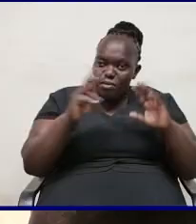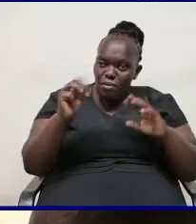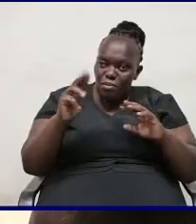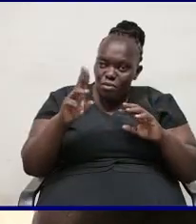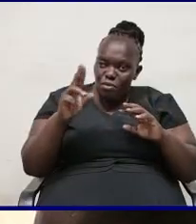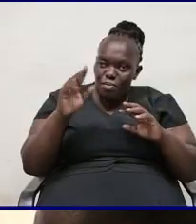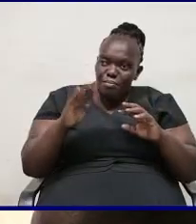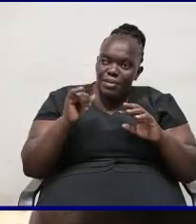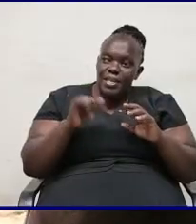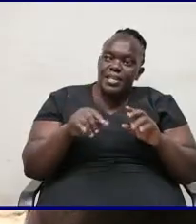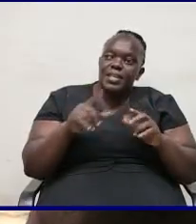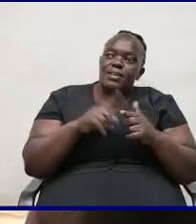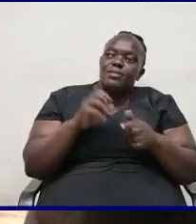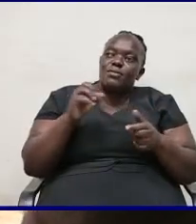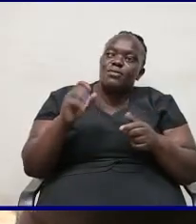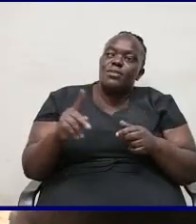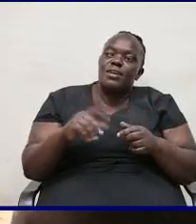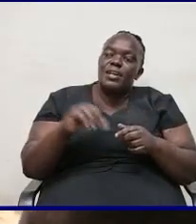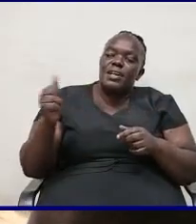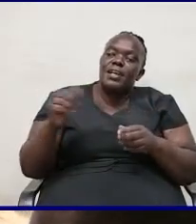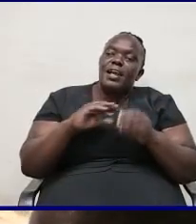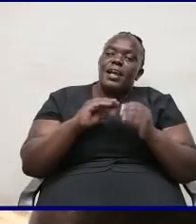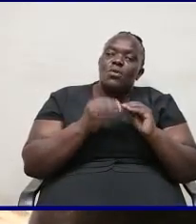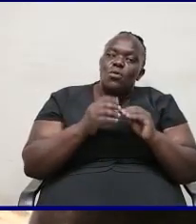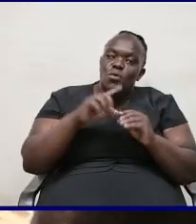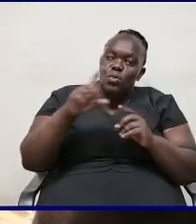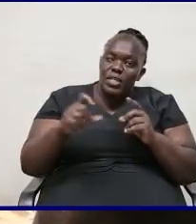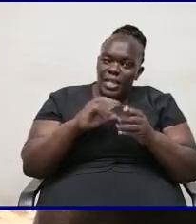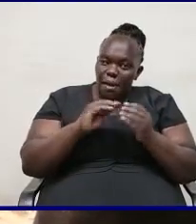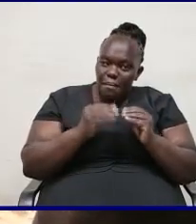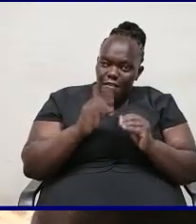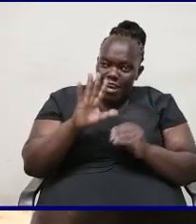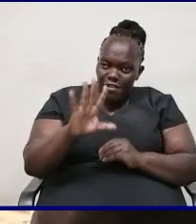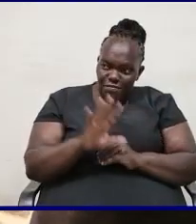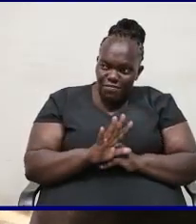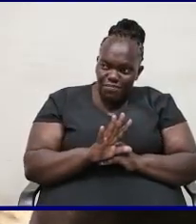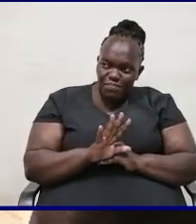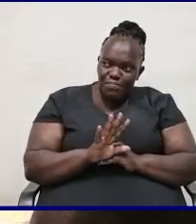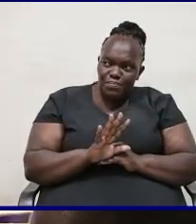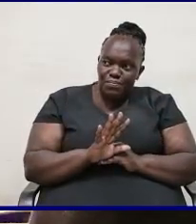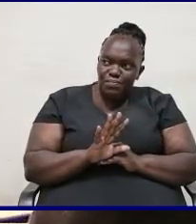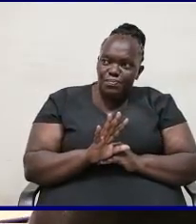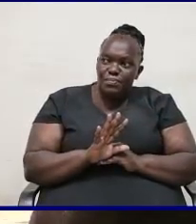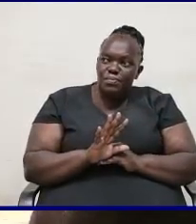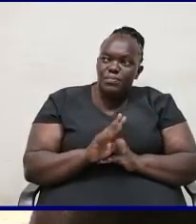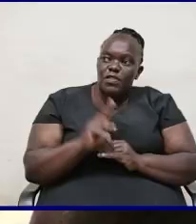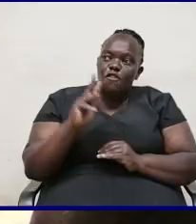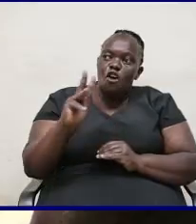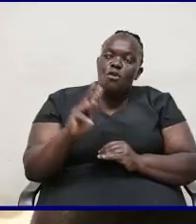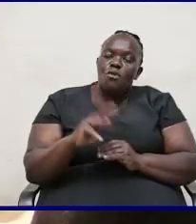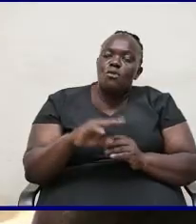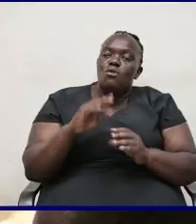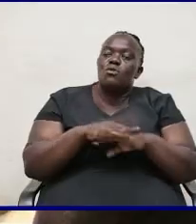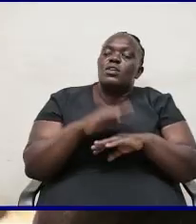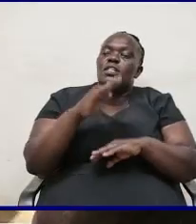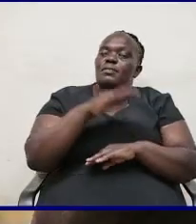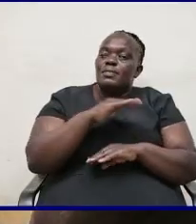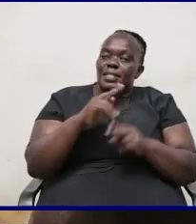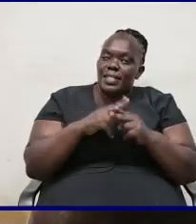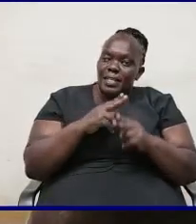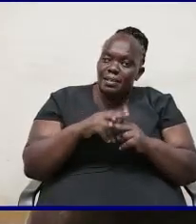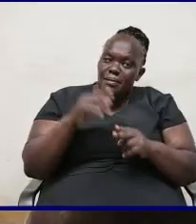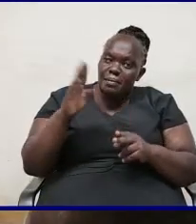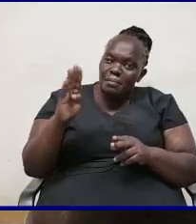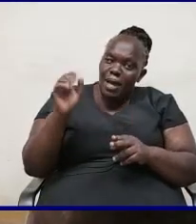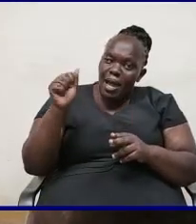kwa Mumbi. Last question number 4. Yes, sir. Good evening. Good evening. My